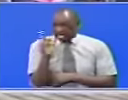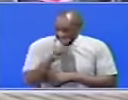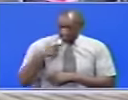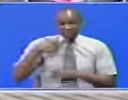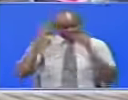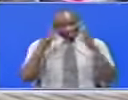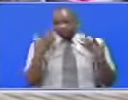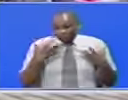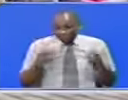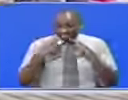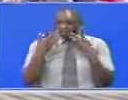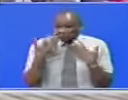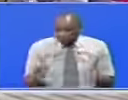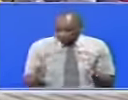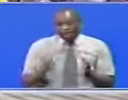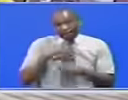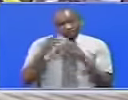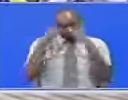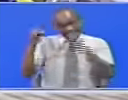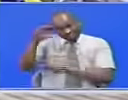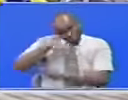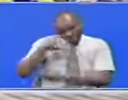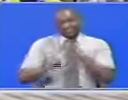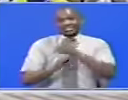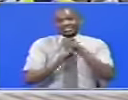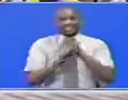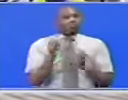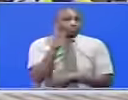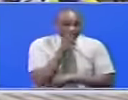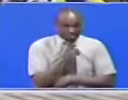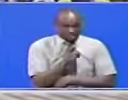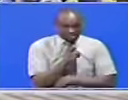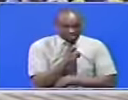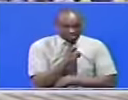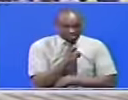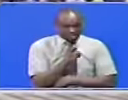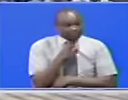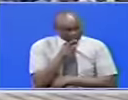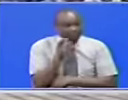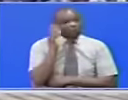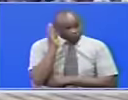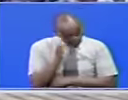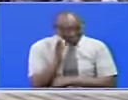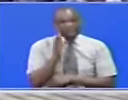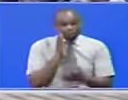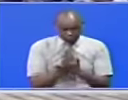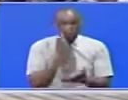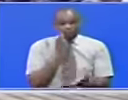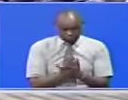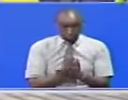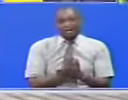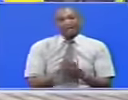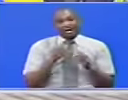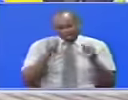made their decision known regarding the presidential ticket. And they've decided decided that they will be supporting the re-election of President